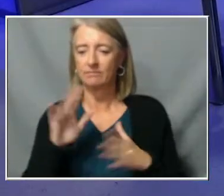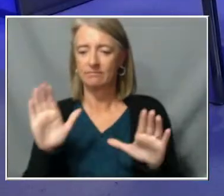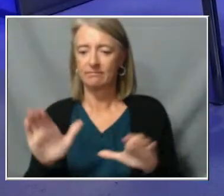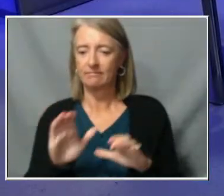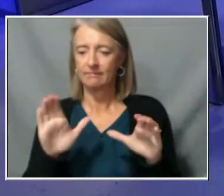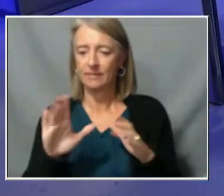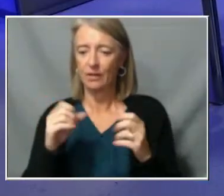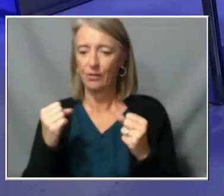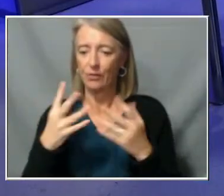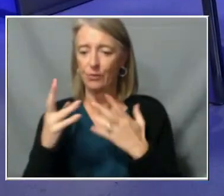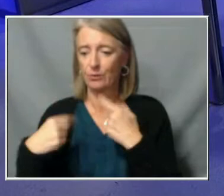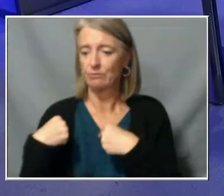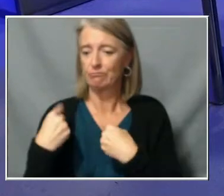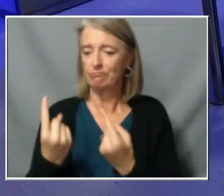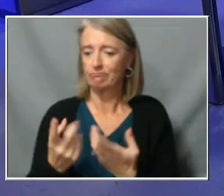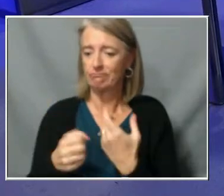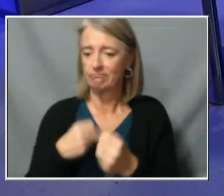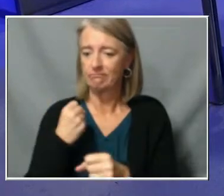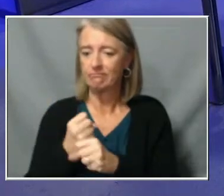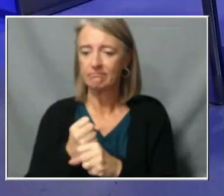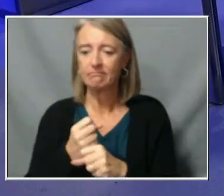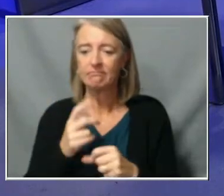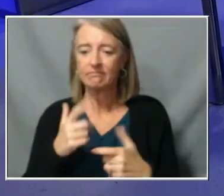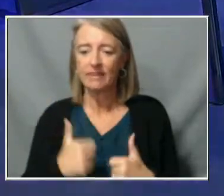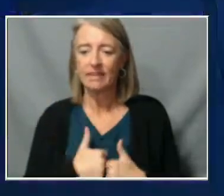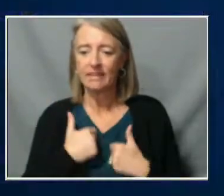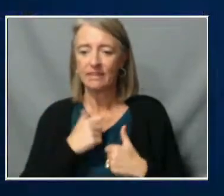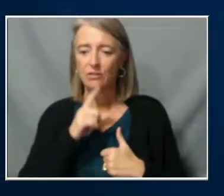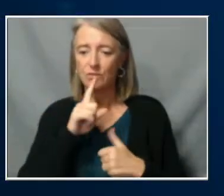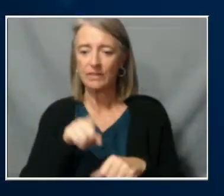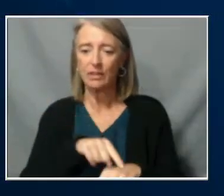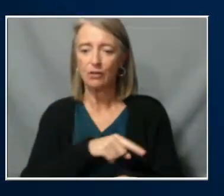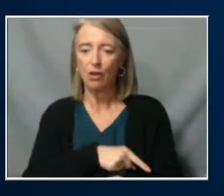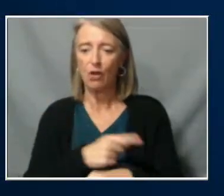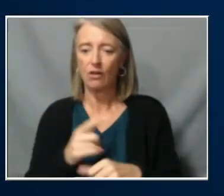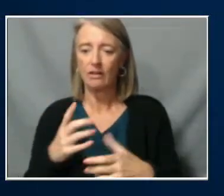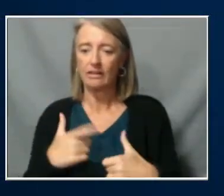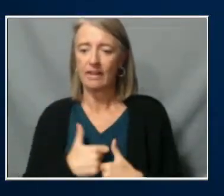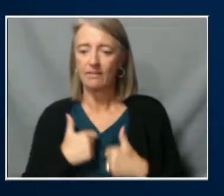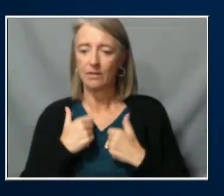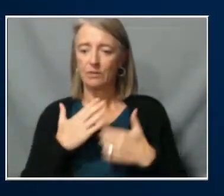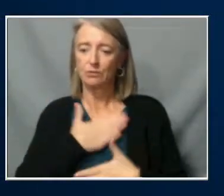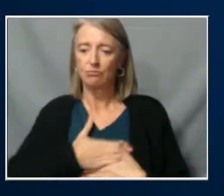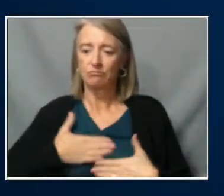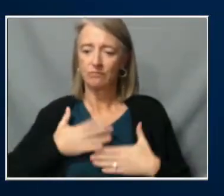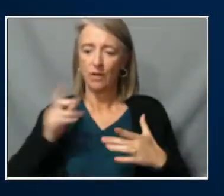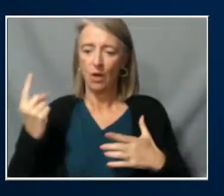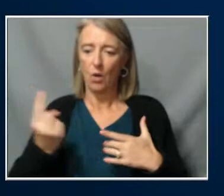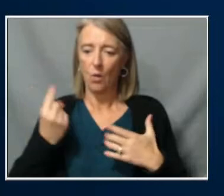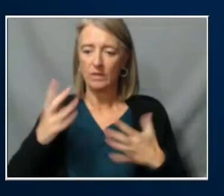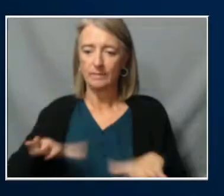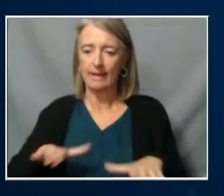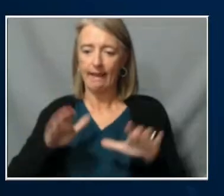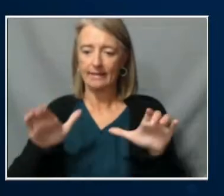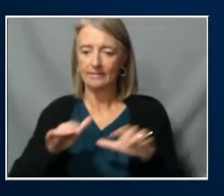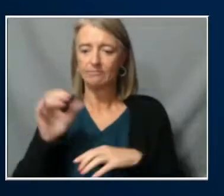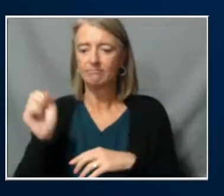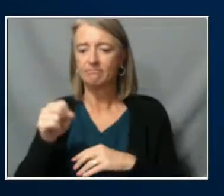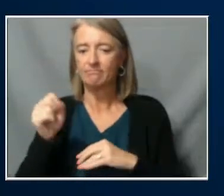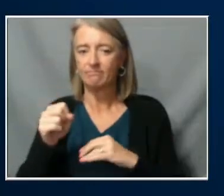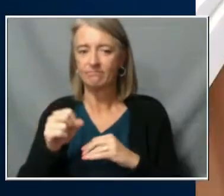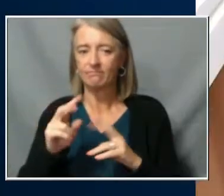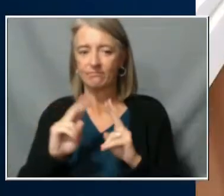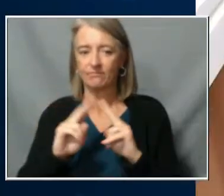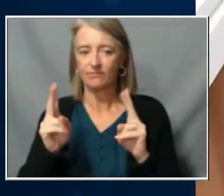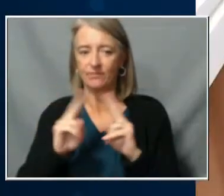years. This isn't just something that you said, hey, I'm living a really long, long life and I want to enjoy it. You've always been active. Yes. Yes, and I think that's very